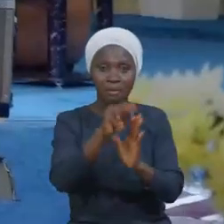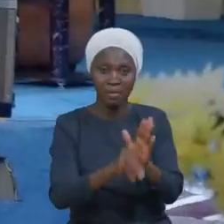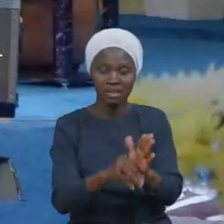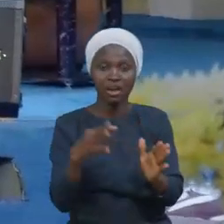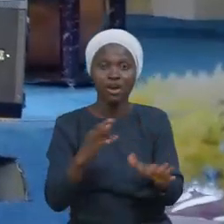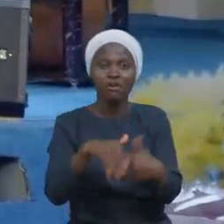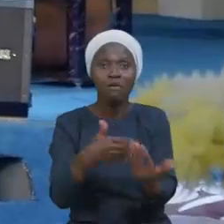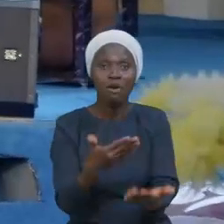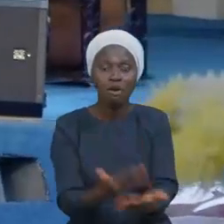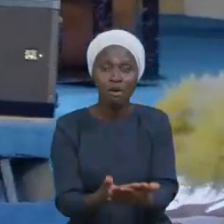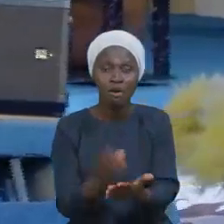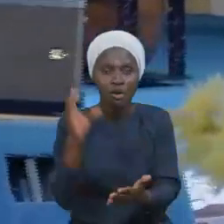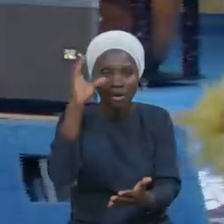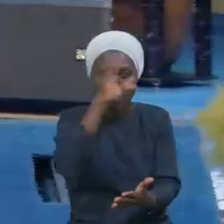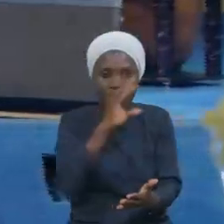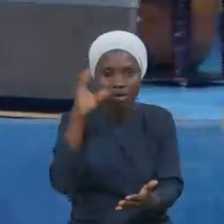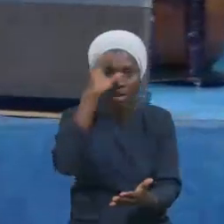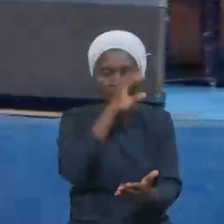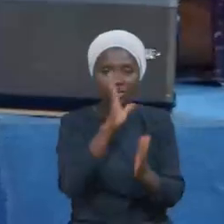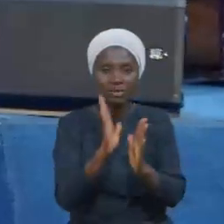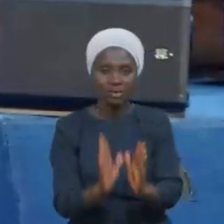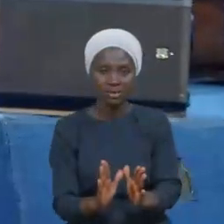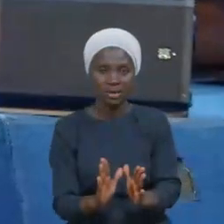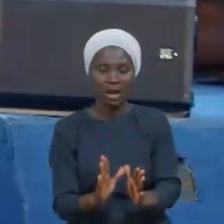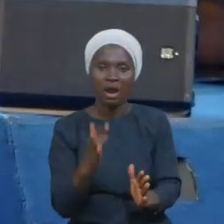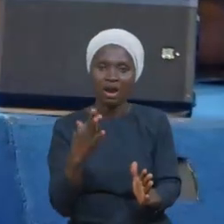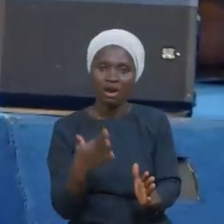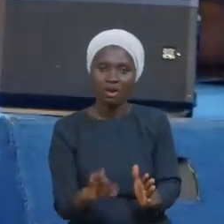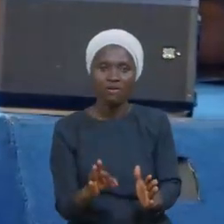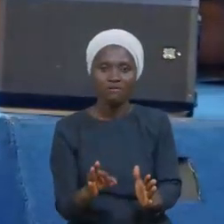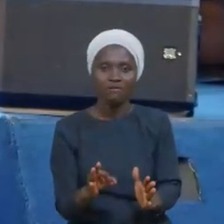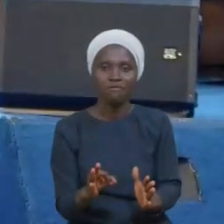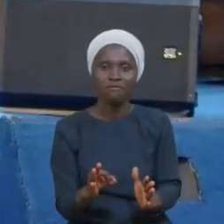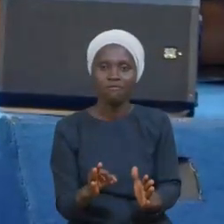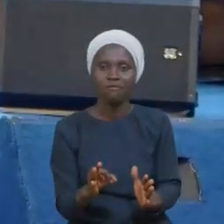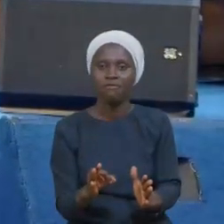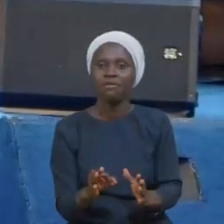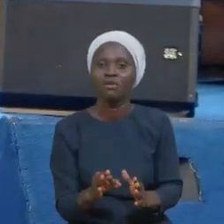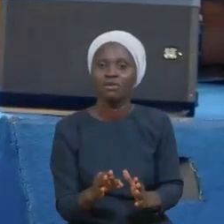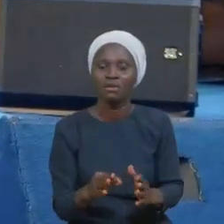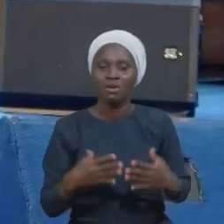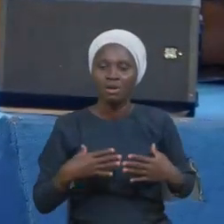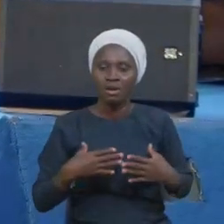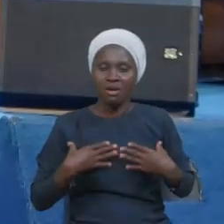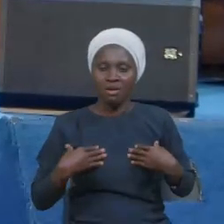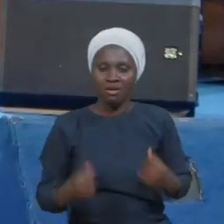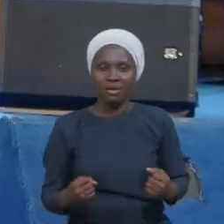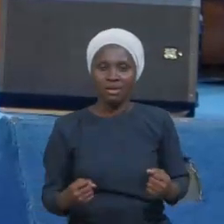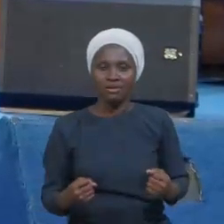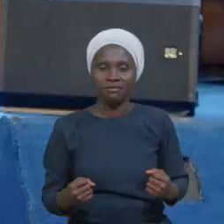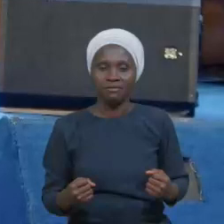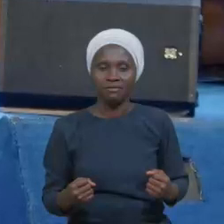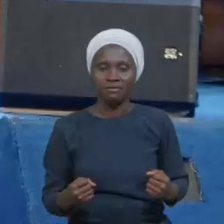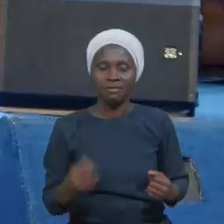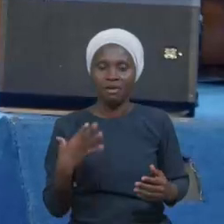all seekers of relief by faith. The fulfillment of